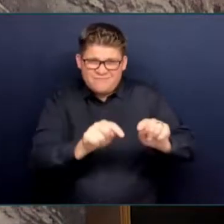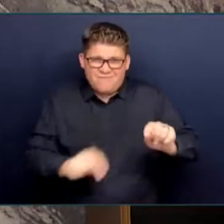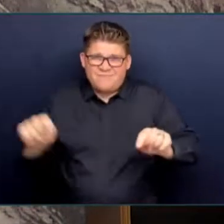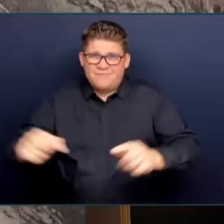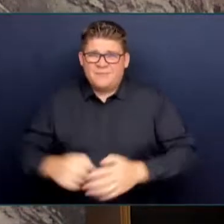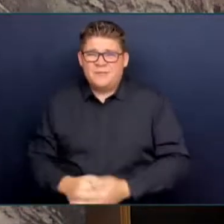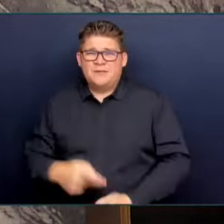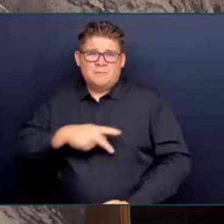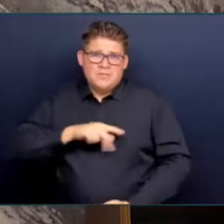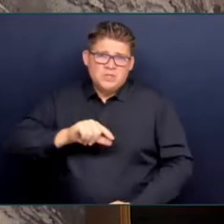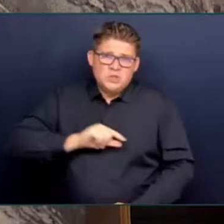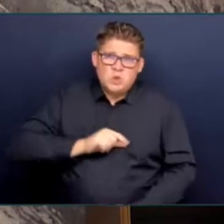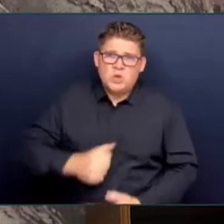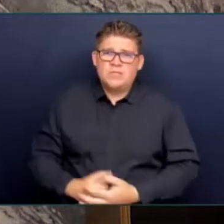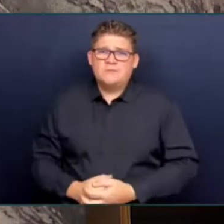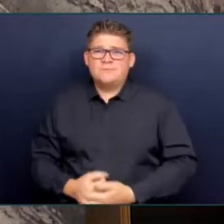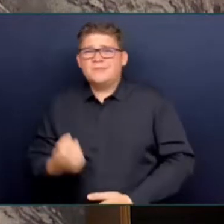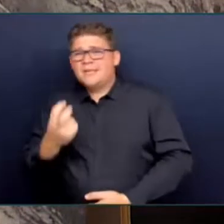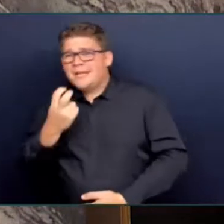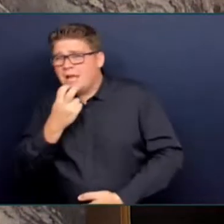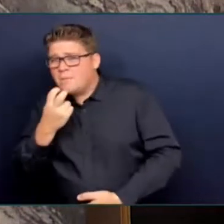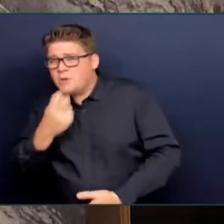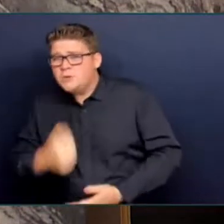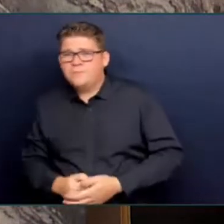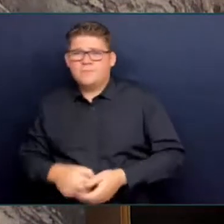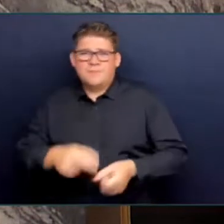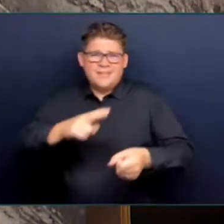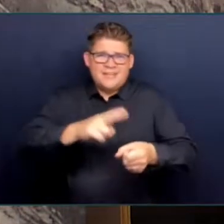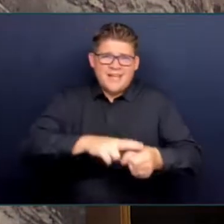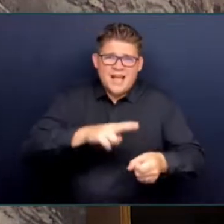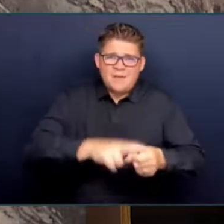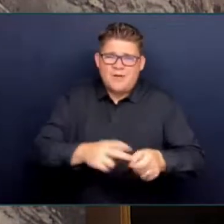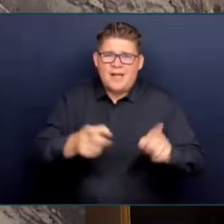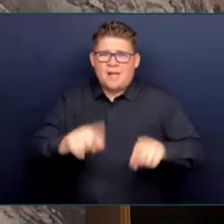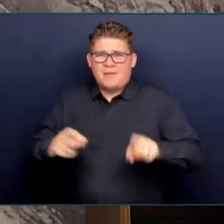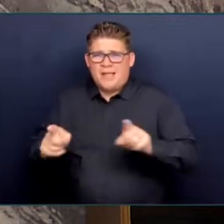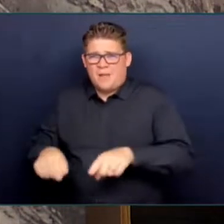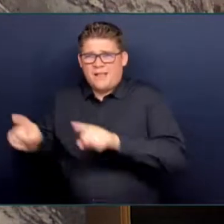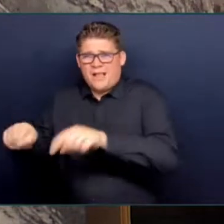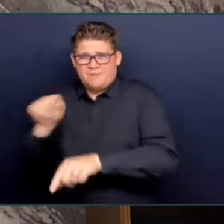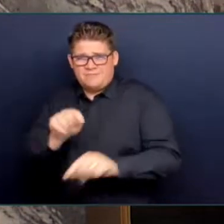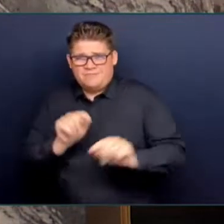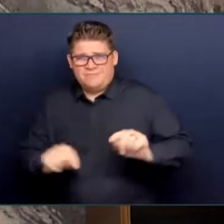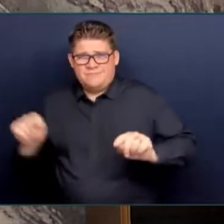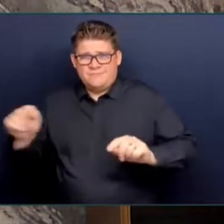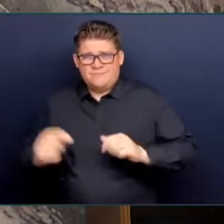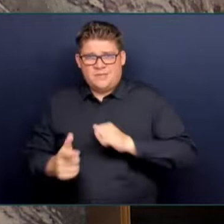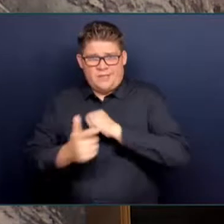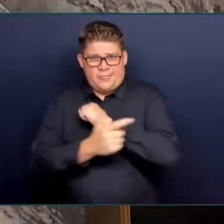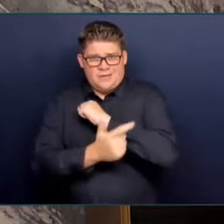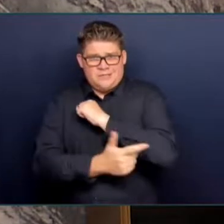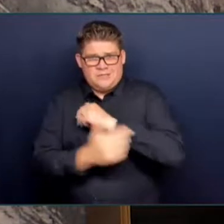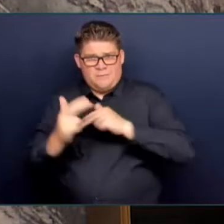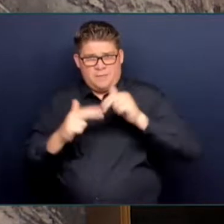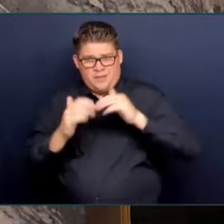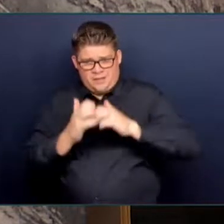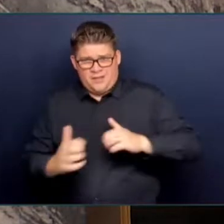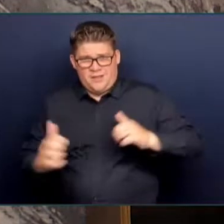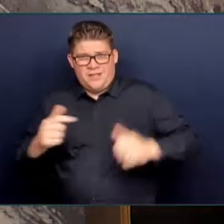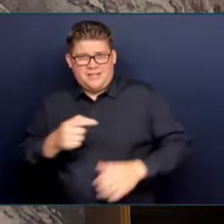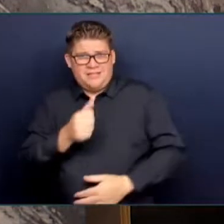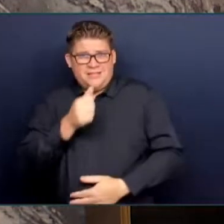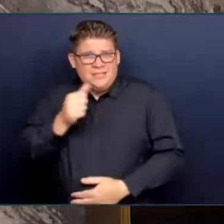legislature. These are terrifying attacks that are leaving British Columbians not